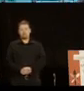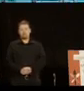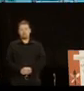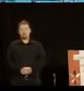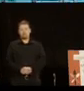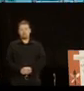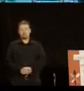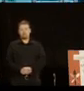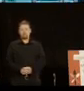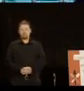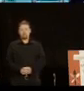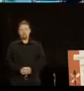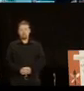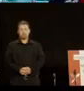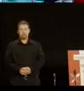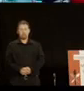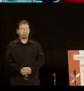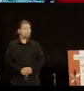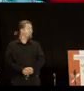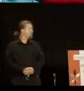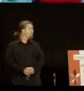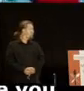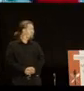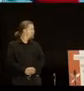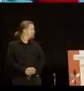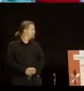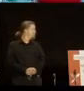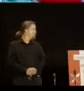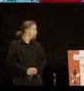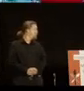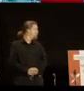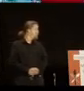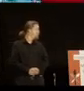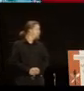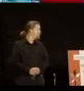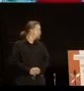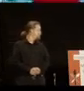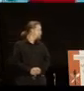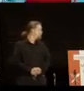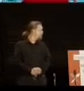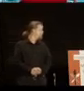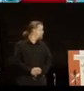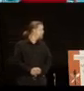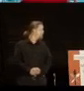We're doing a picture. Come picture. Get in the middle. Lori, come over here. Right here.